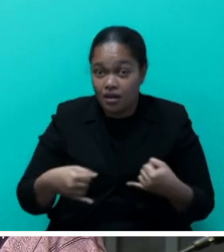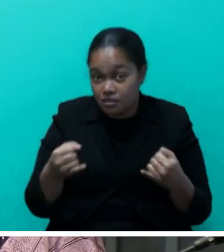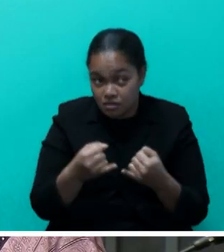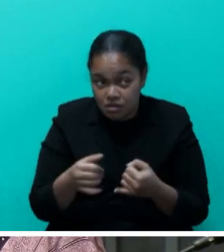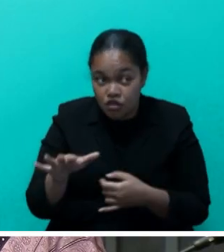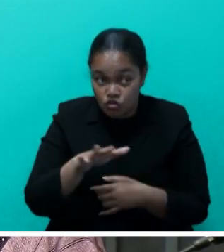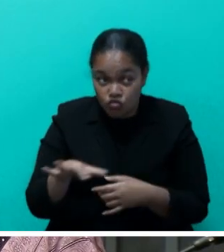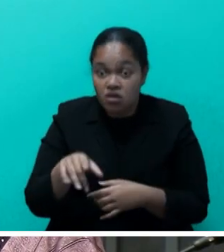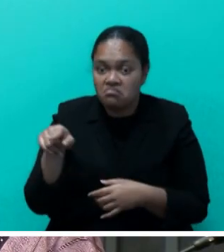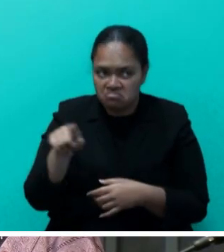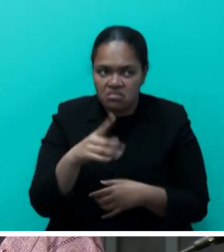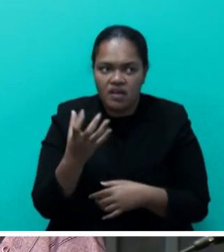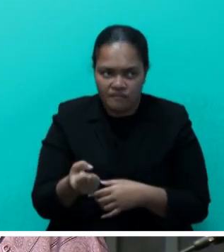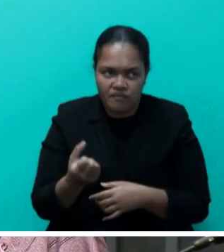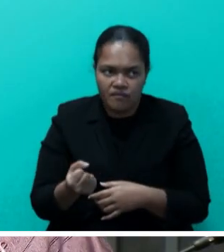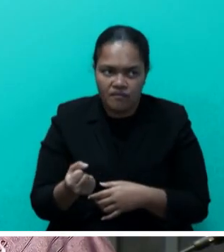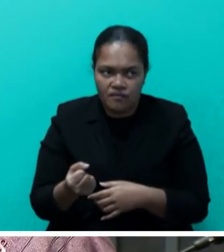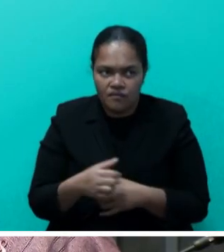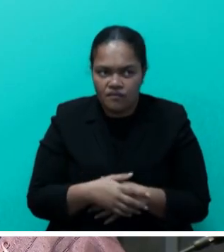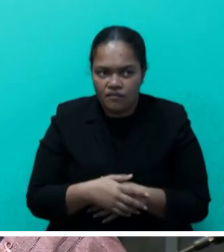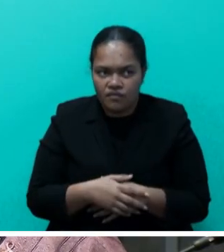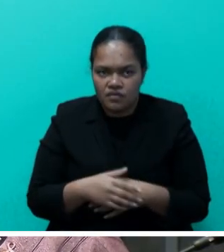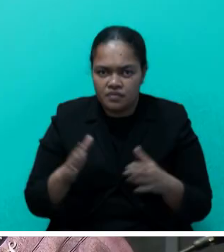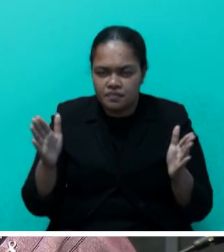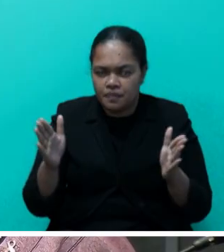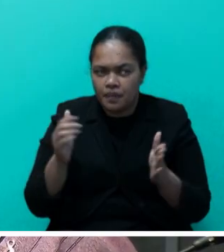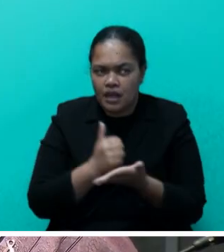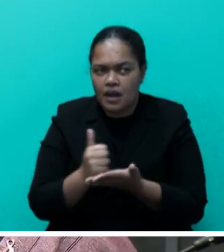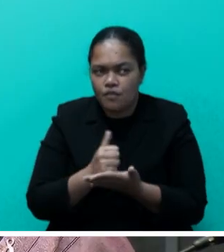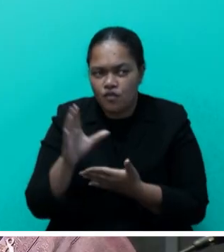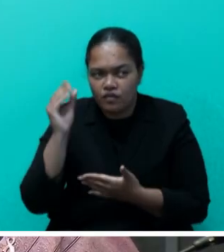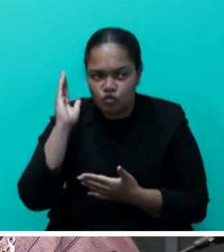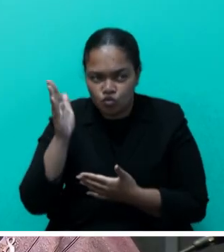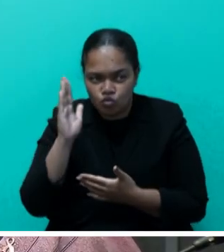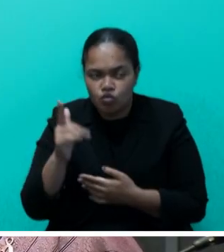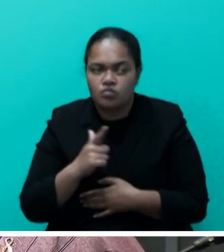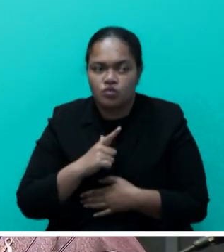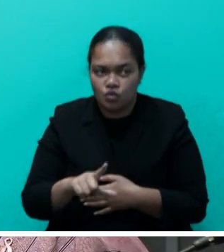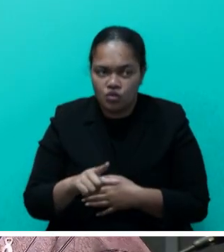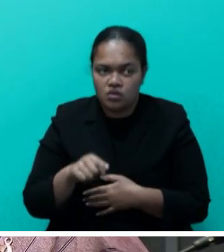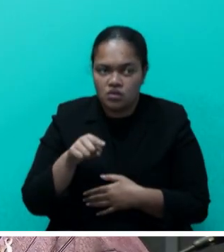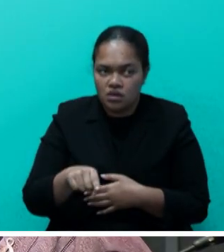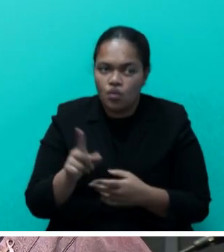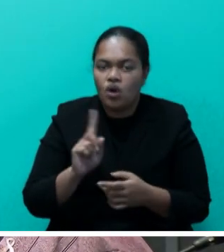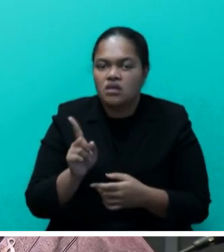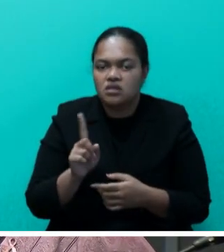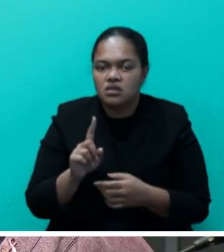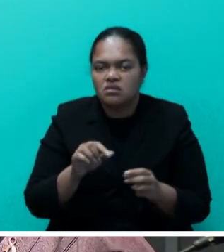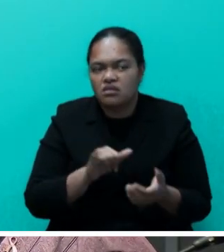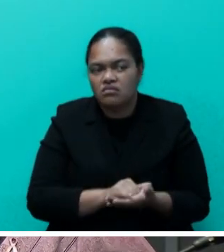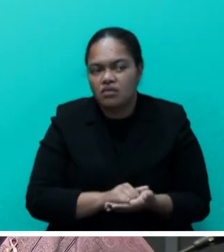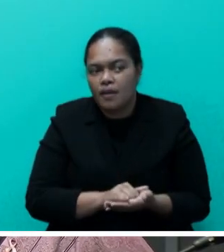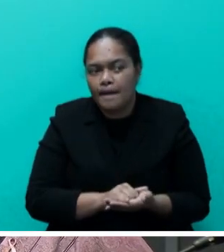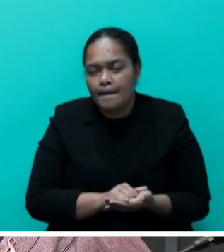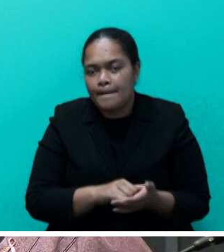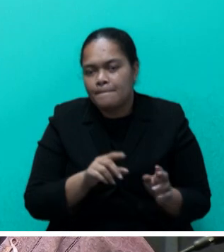they seem to have lessen in terms of number of schools, because they tend to migrate towards the schools in